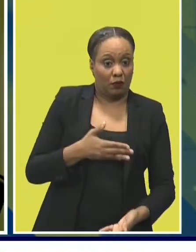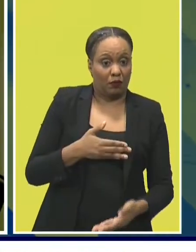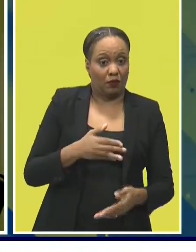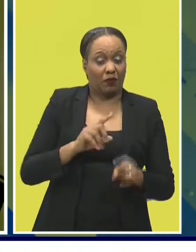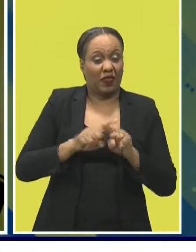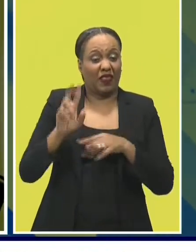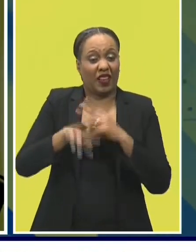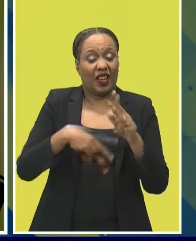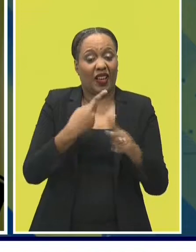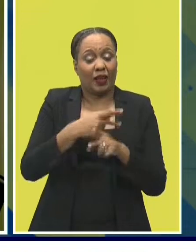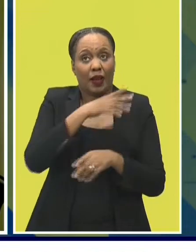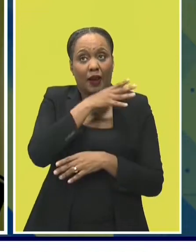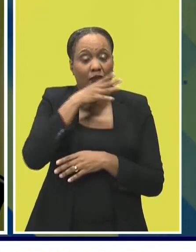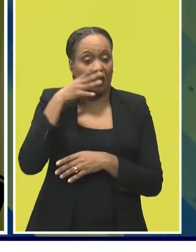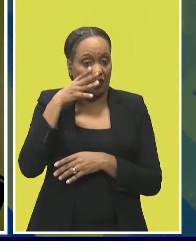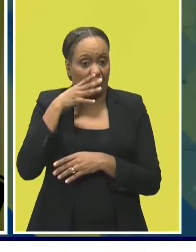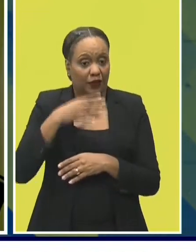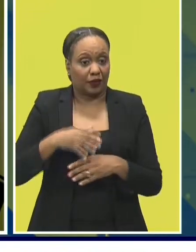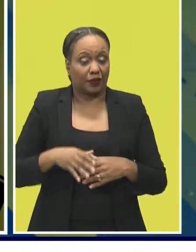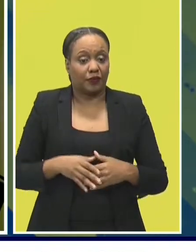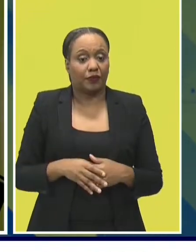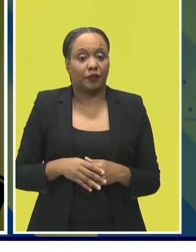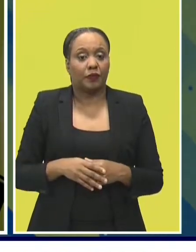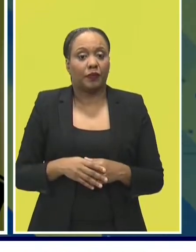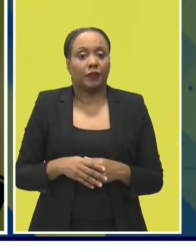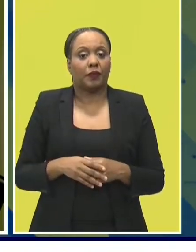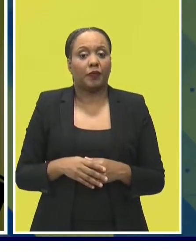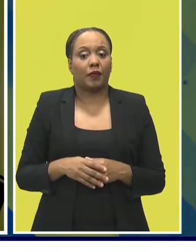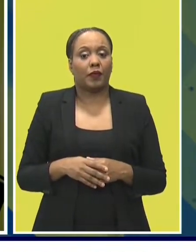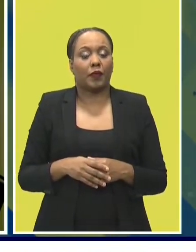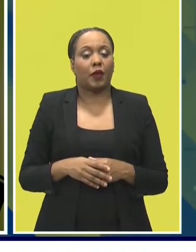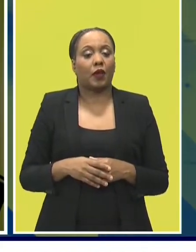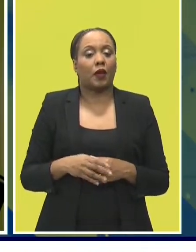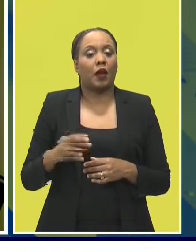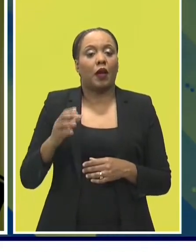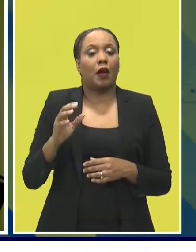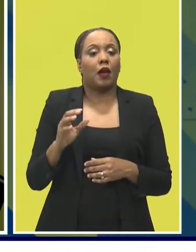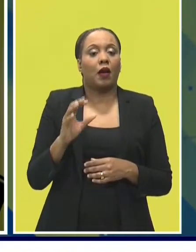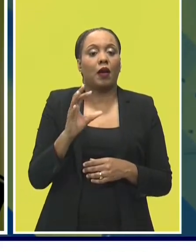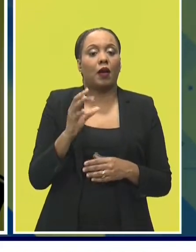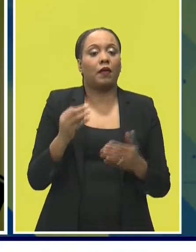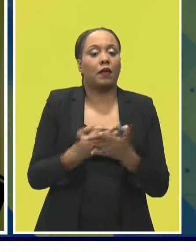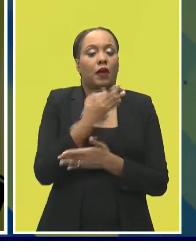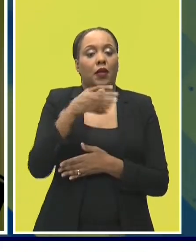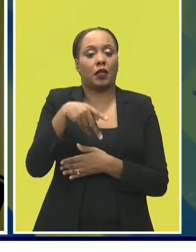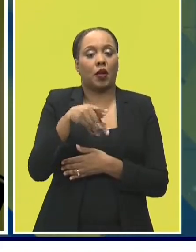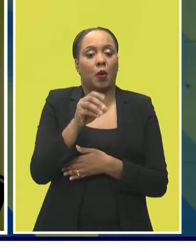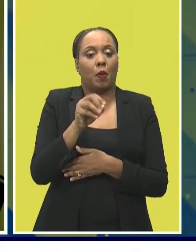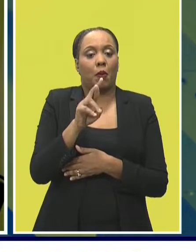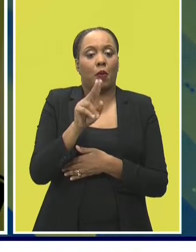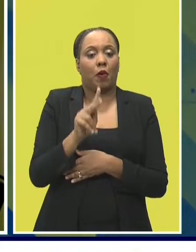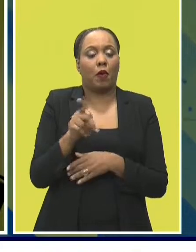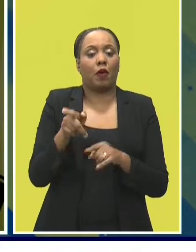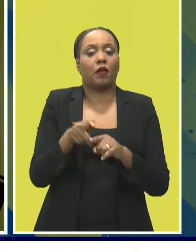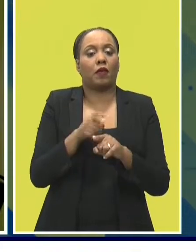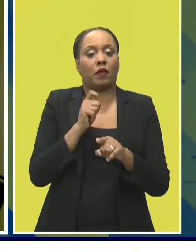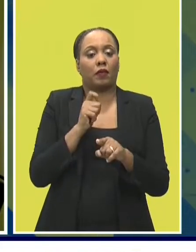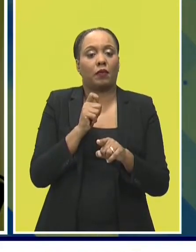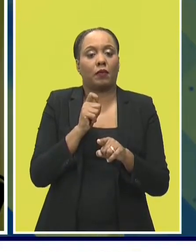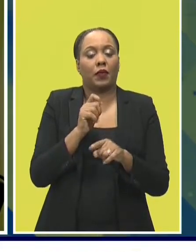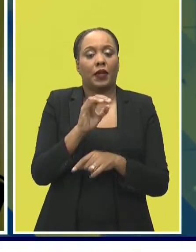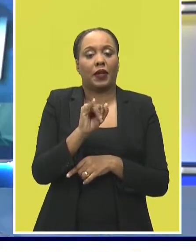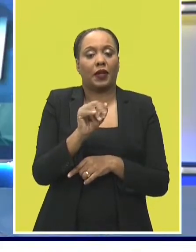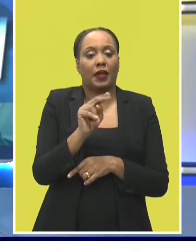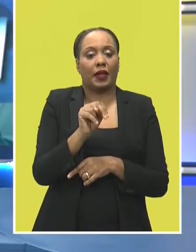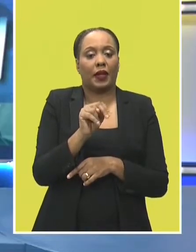real paradox, you know, that our main source of fresh pork, which is a preferred meat, comes from our neighboring country,